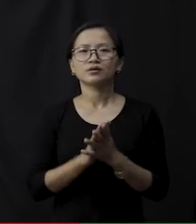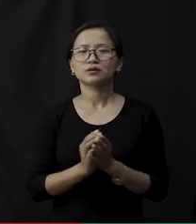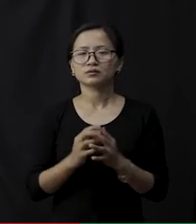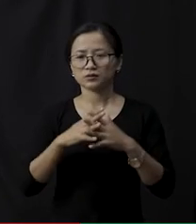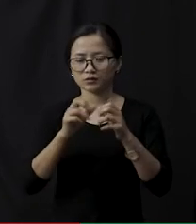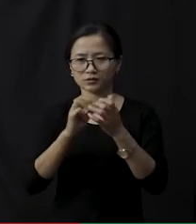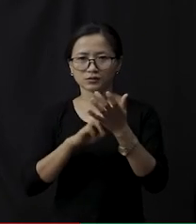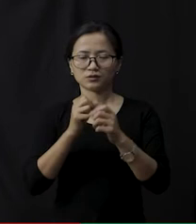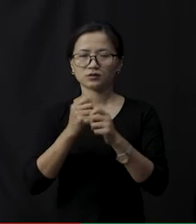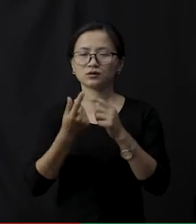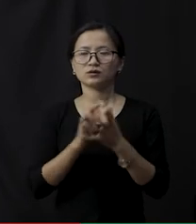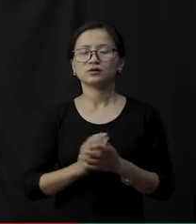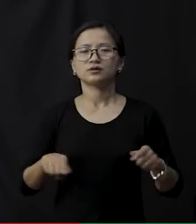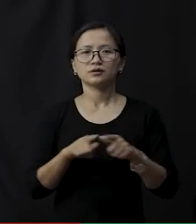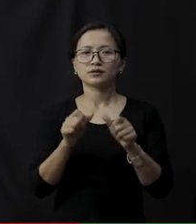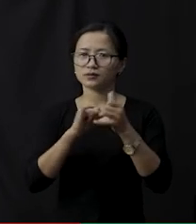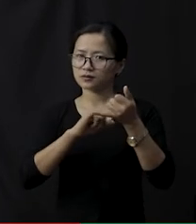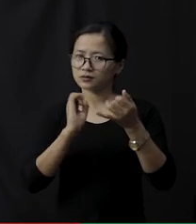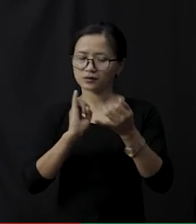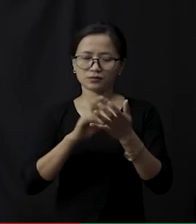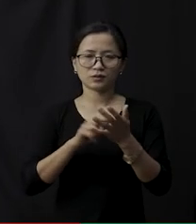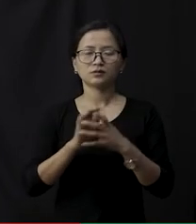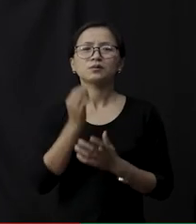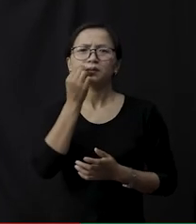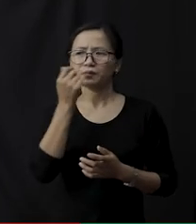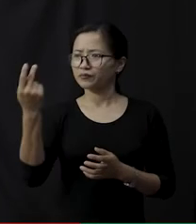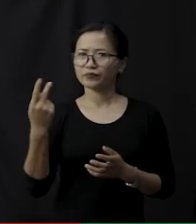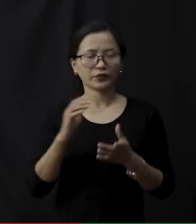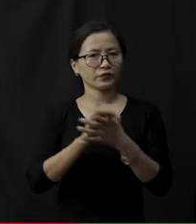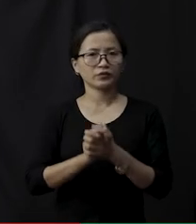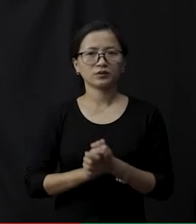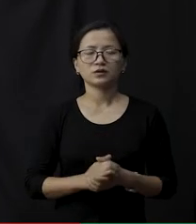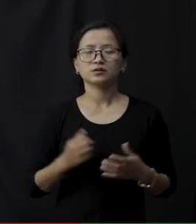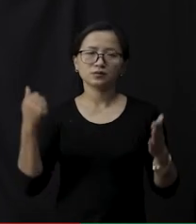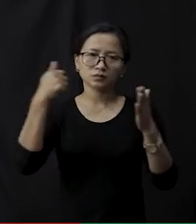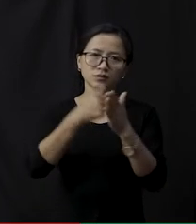and Azibe, they reached the uncle place, the uncle was gardening, as you can see here.